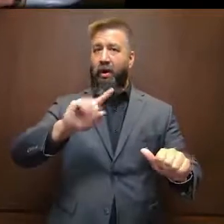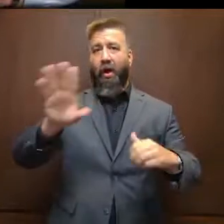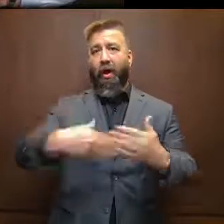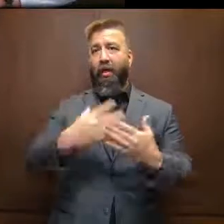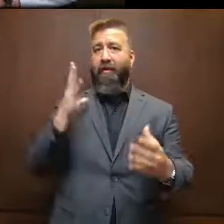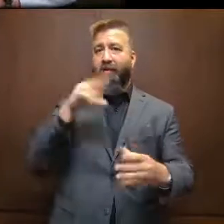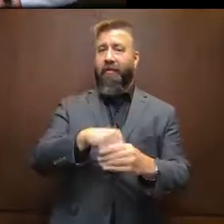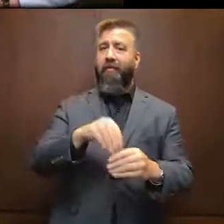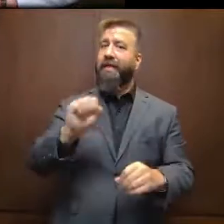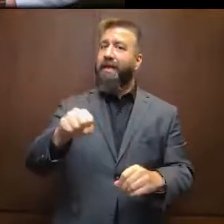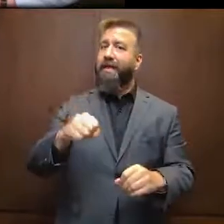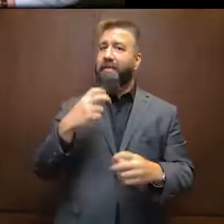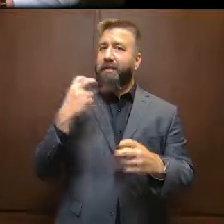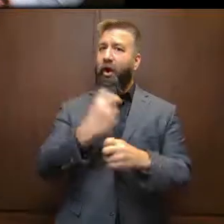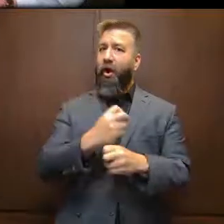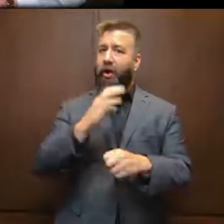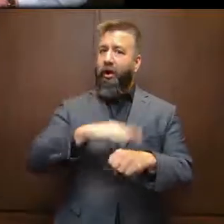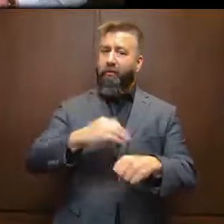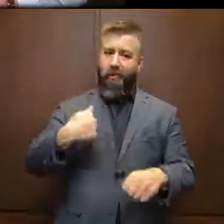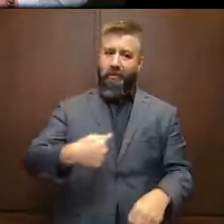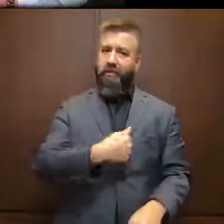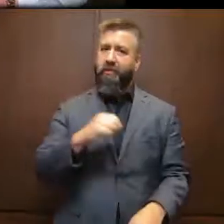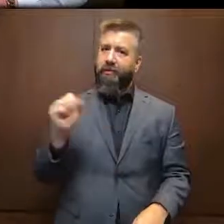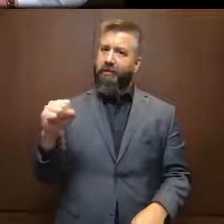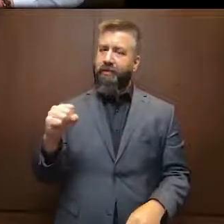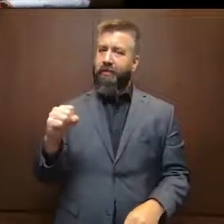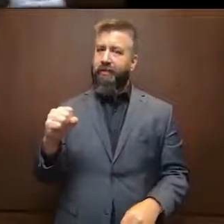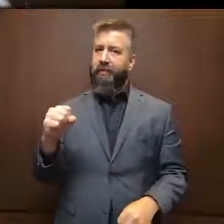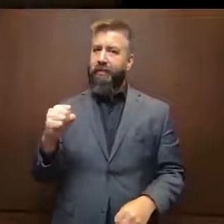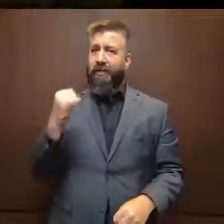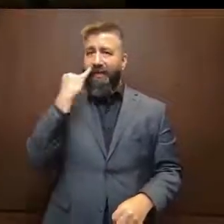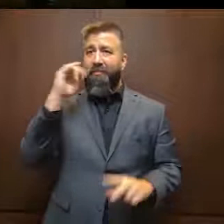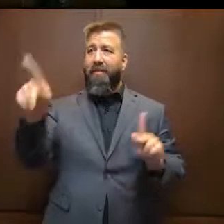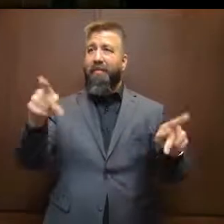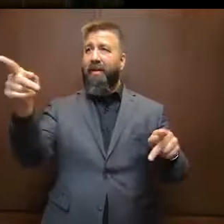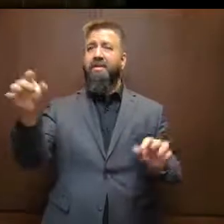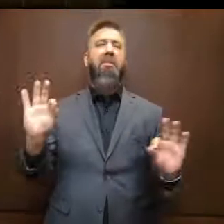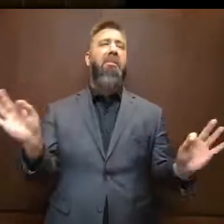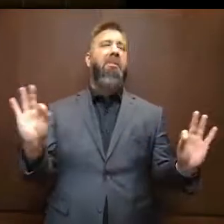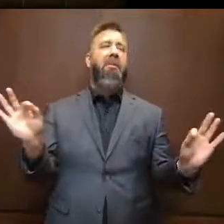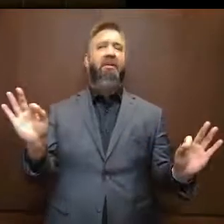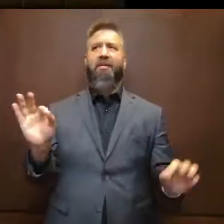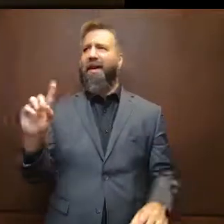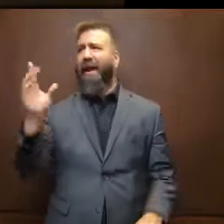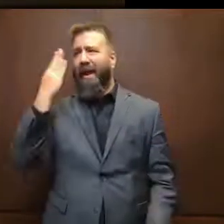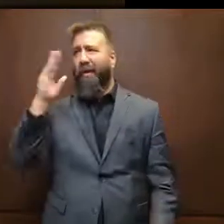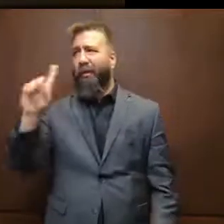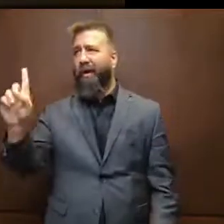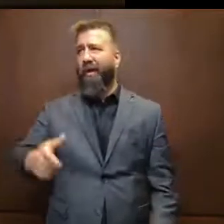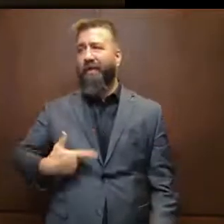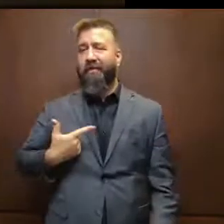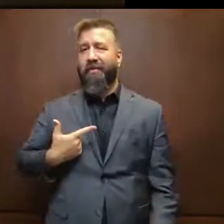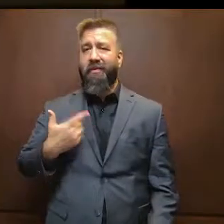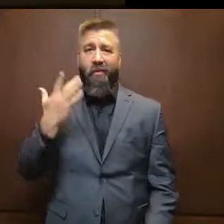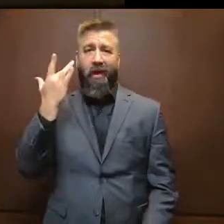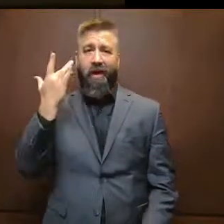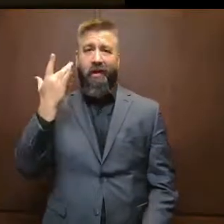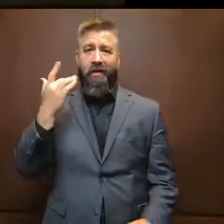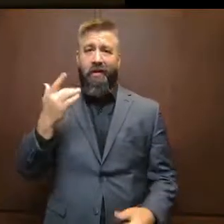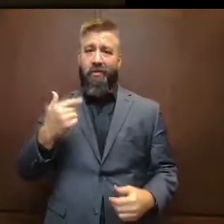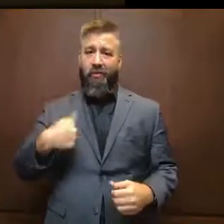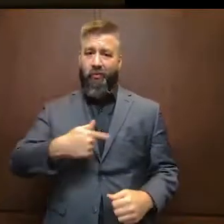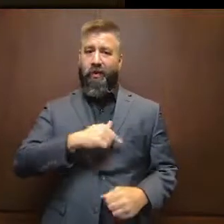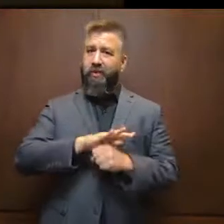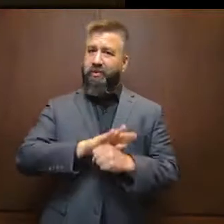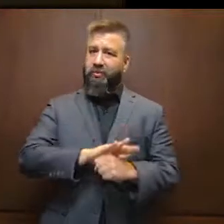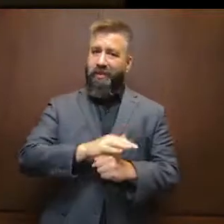yes, it's been tough on all of us. If anybody's out there that says it hasn't been tough on you, I don't know where you're living. Because we're stressed with